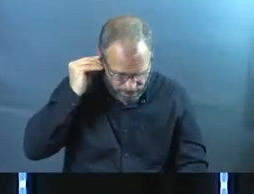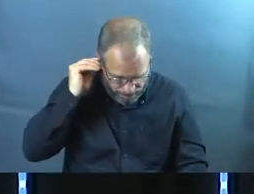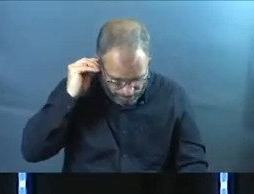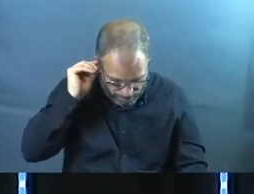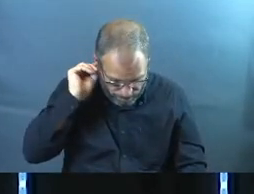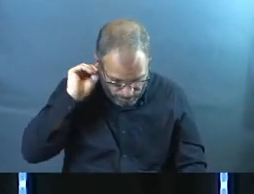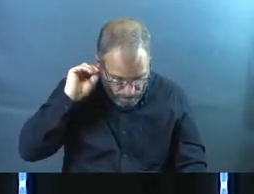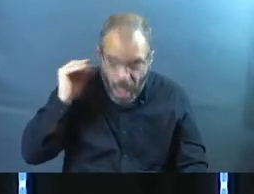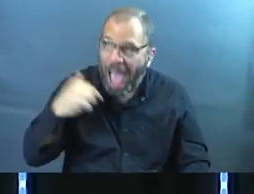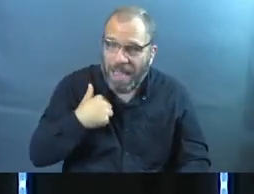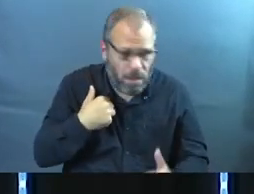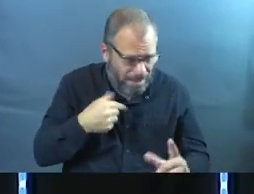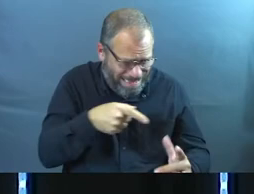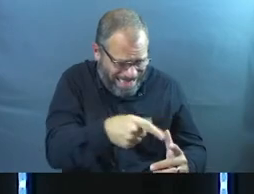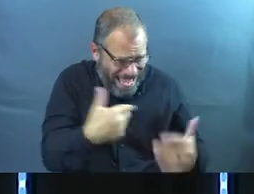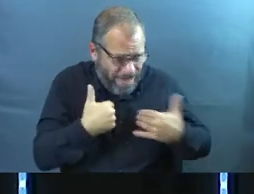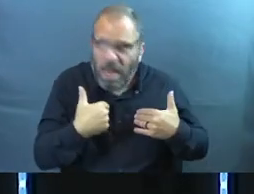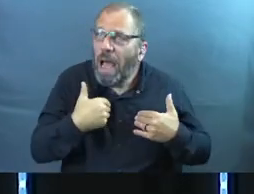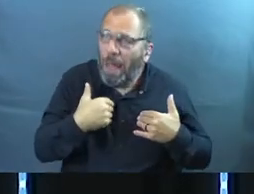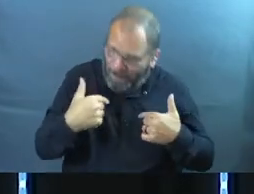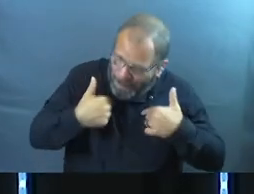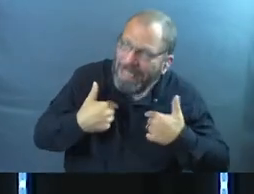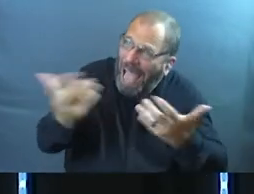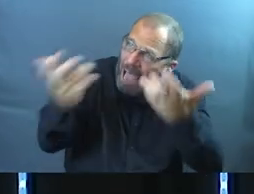Why is it only them? Why can't I have that?